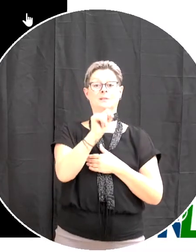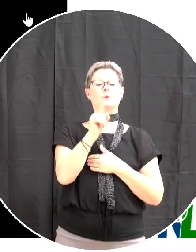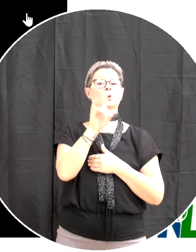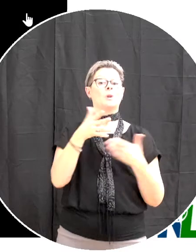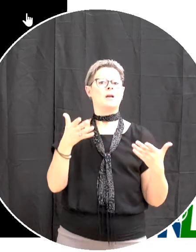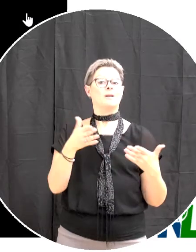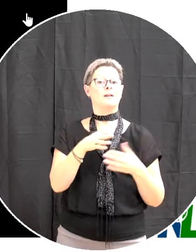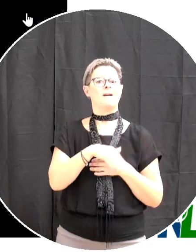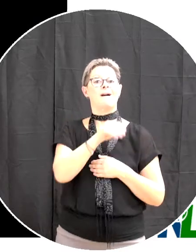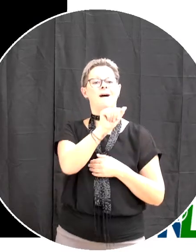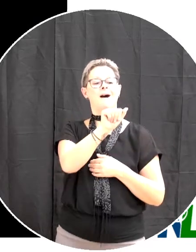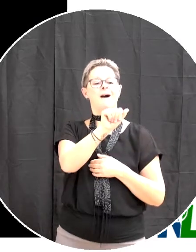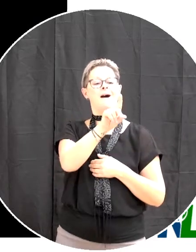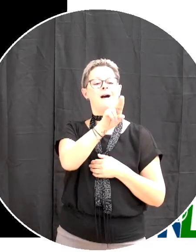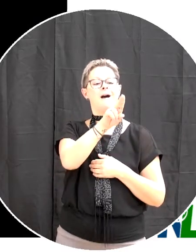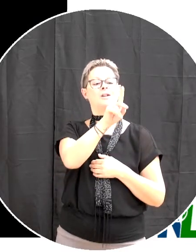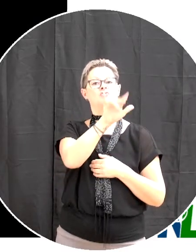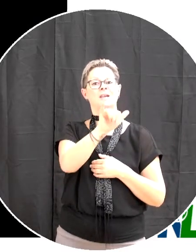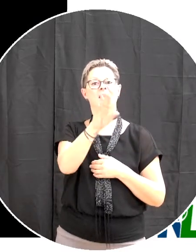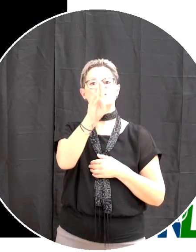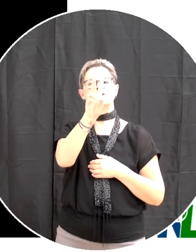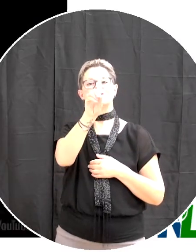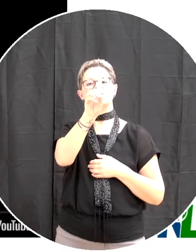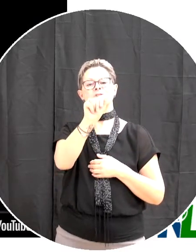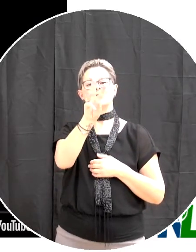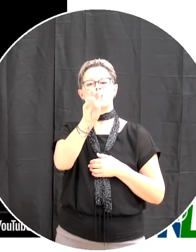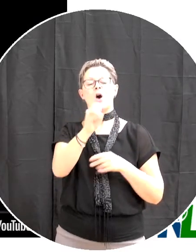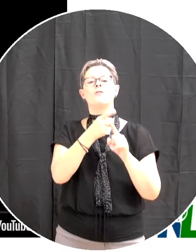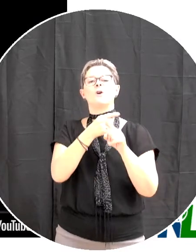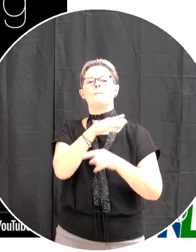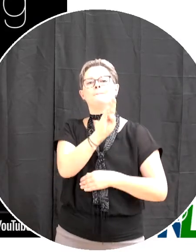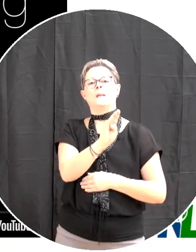Principal Aubrey Daw from Beachy Cove Elementary.